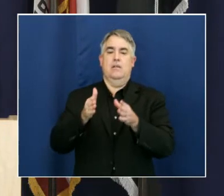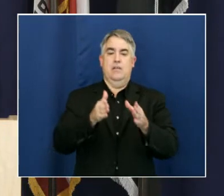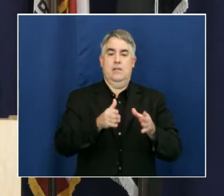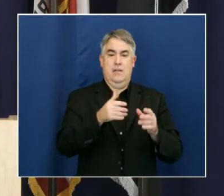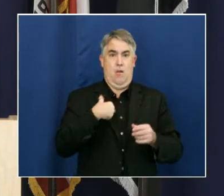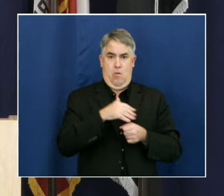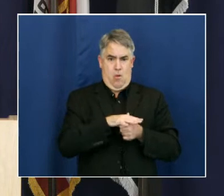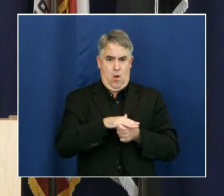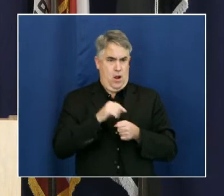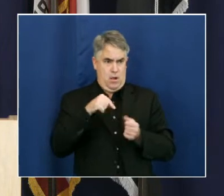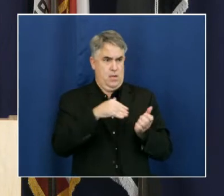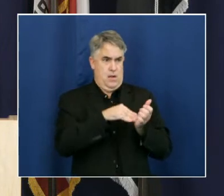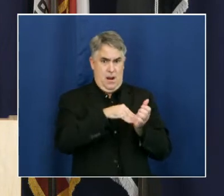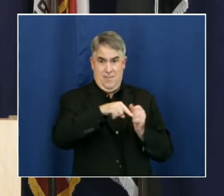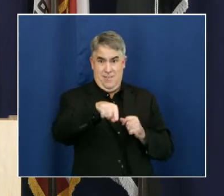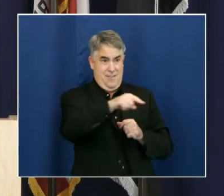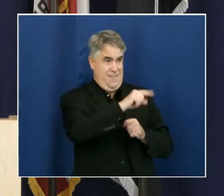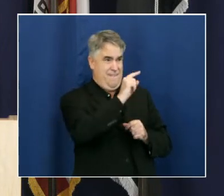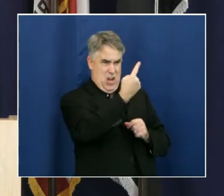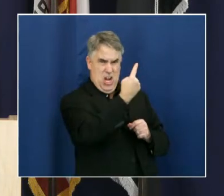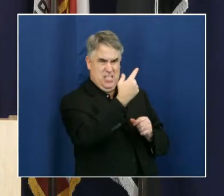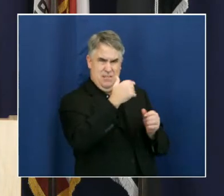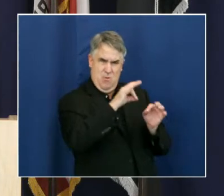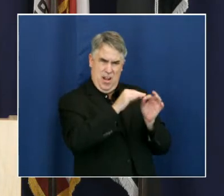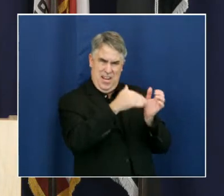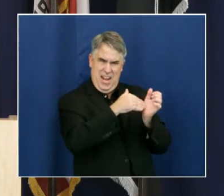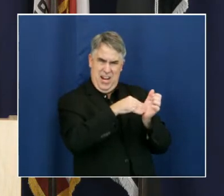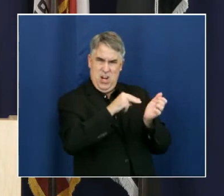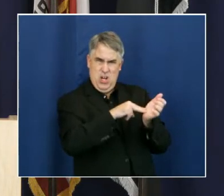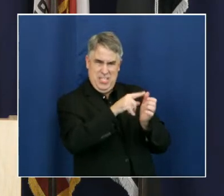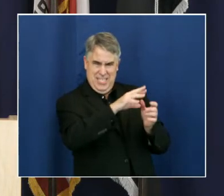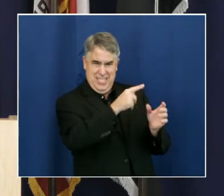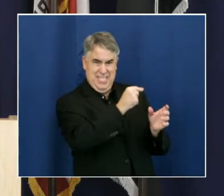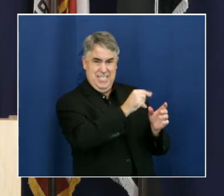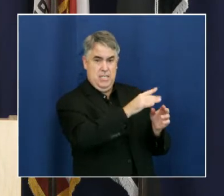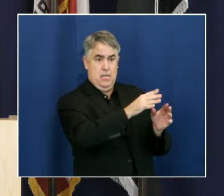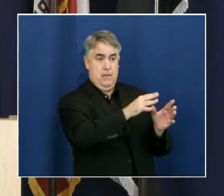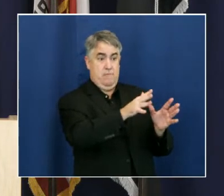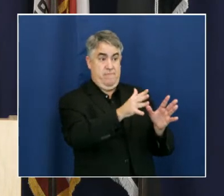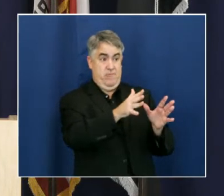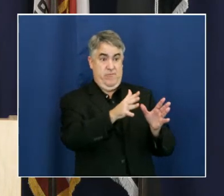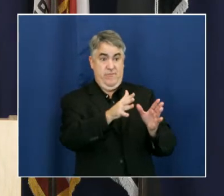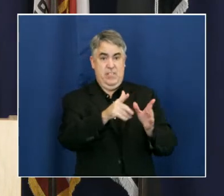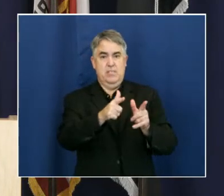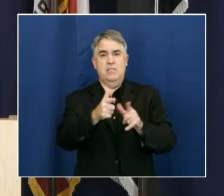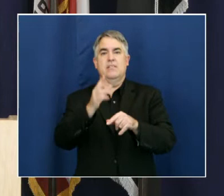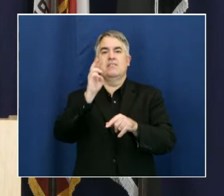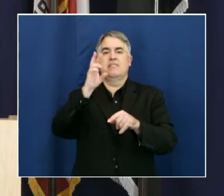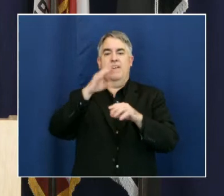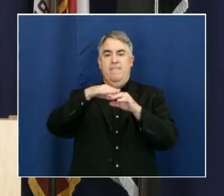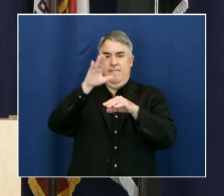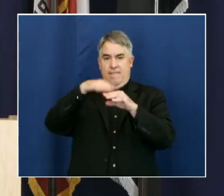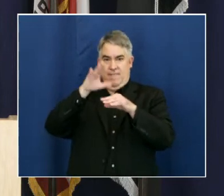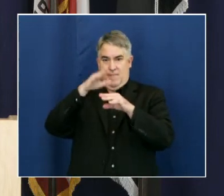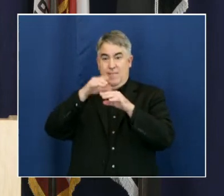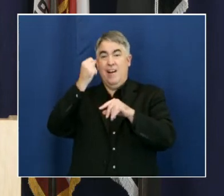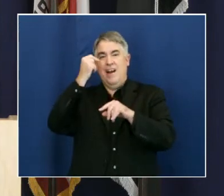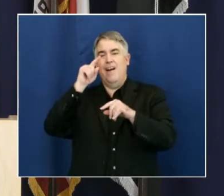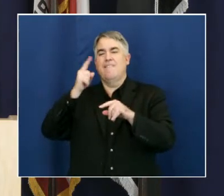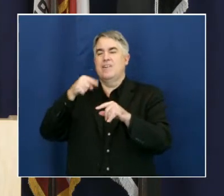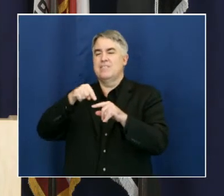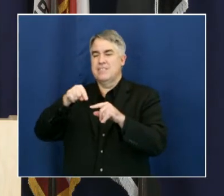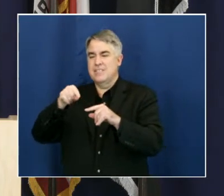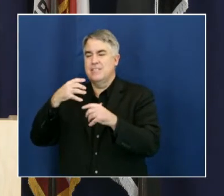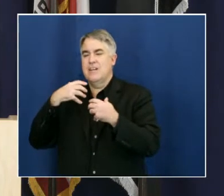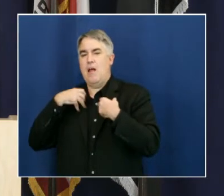up. So with the state going 75 of age and older, we are doing that through our providers